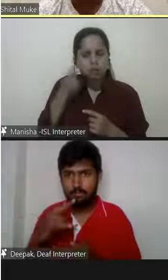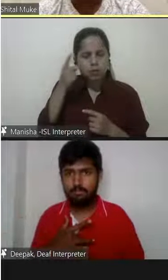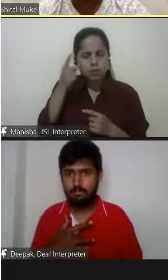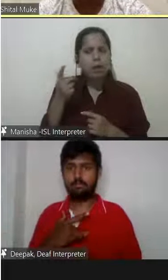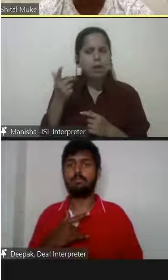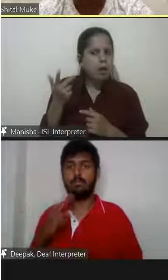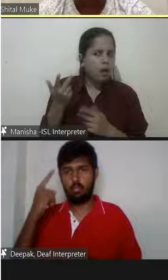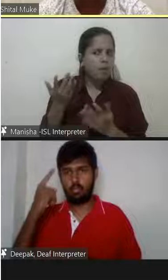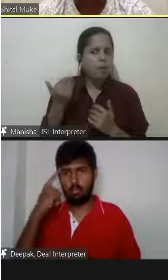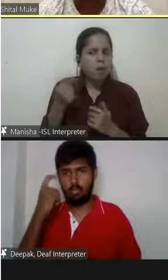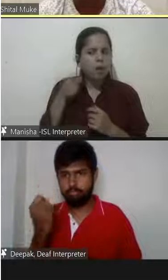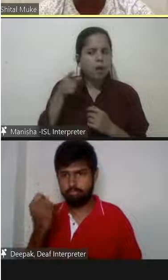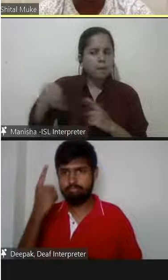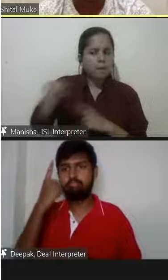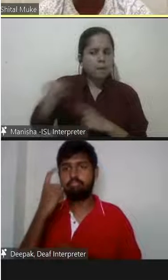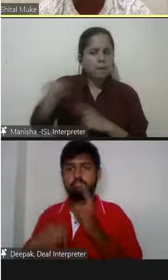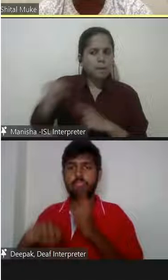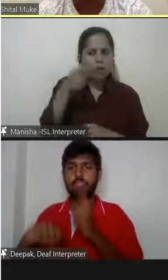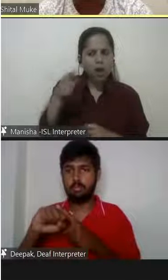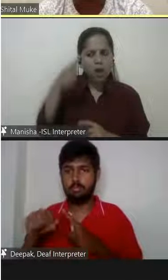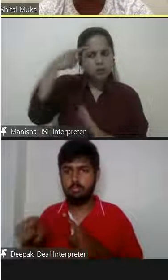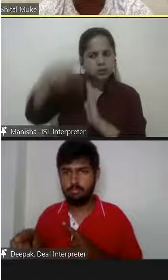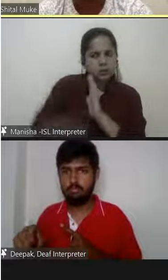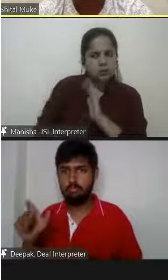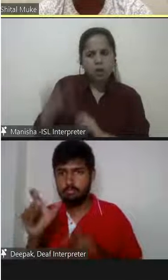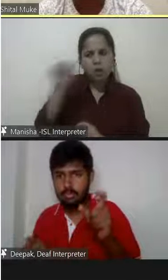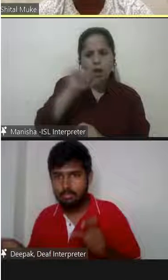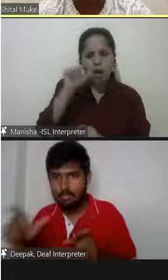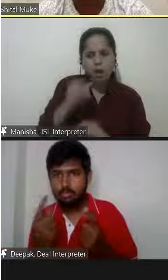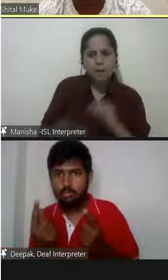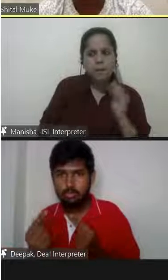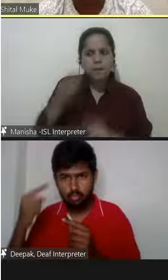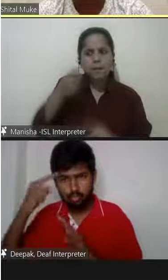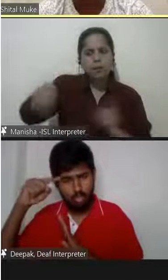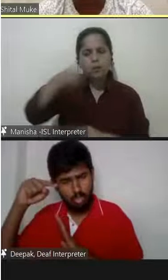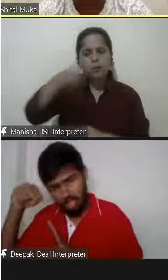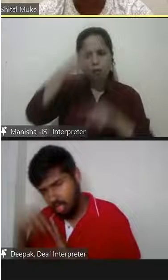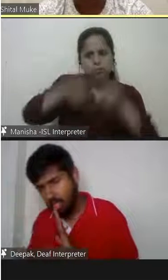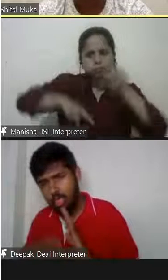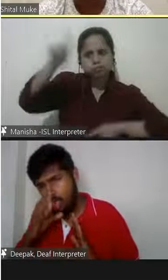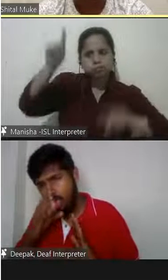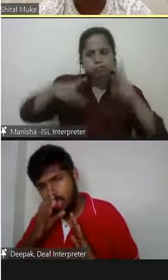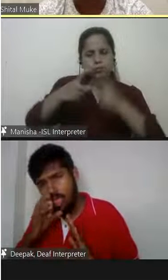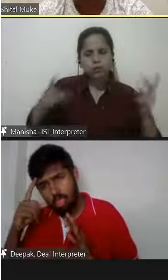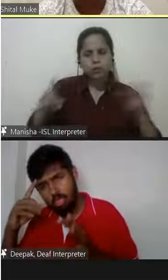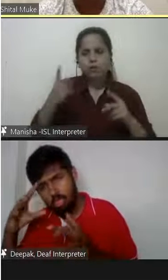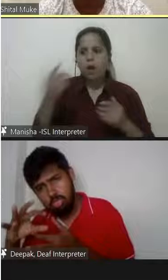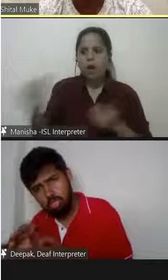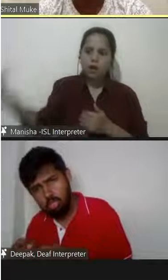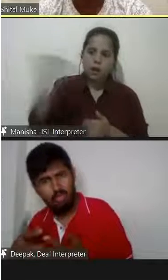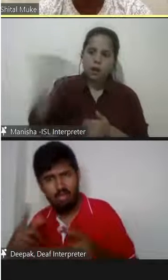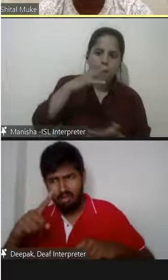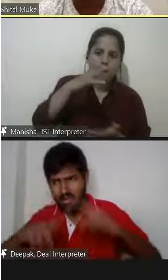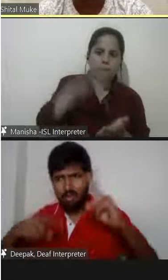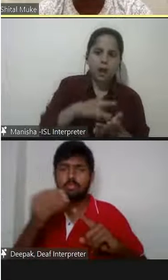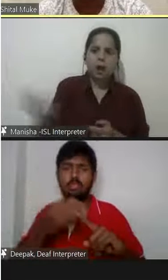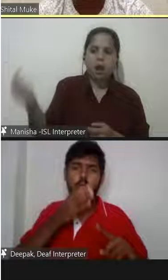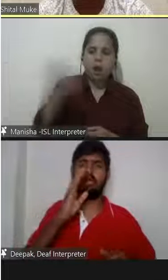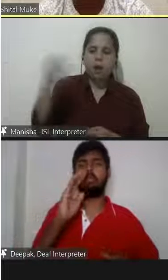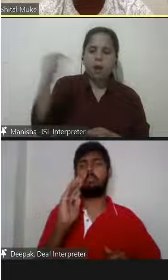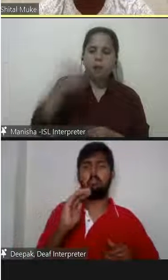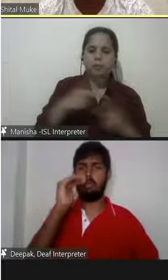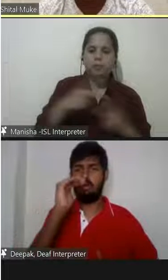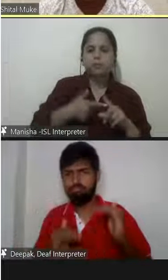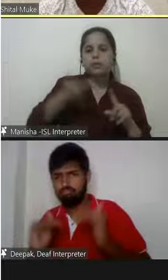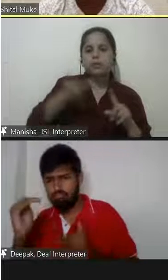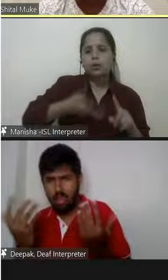to the patients with the depression and alcohol use disorders attending the primary healthcare center in state of